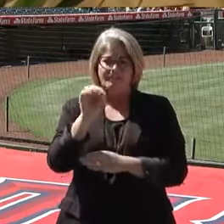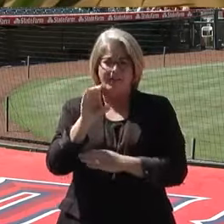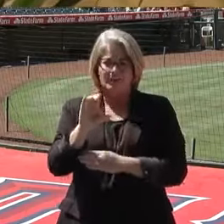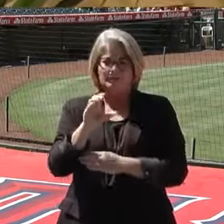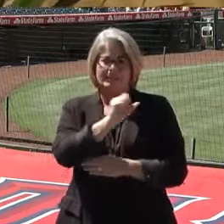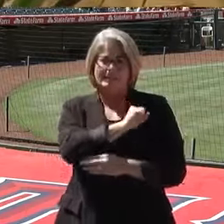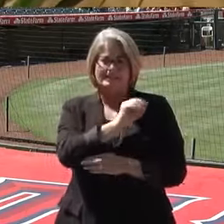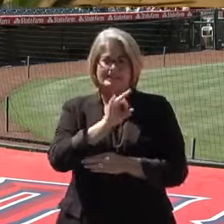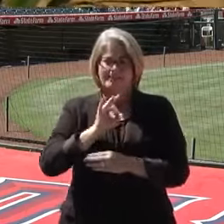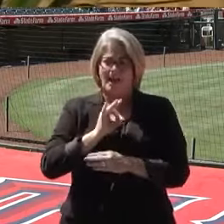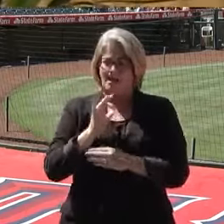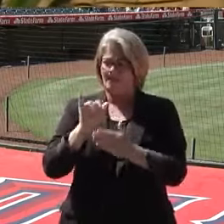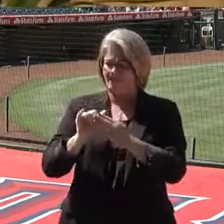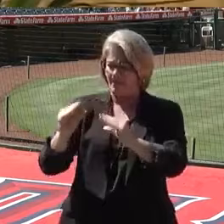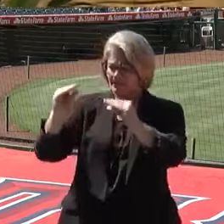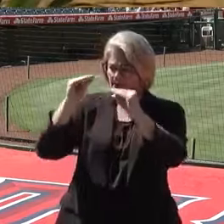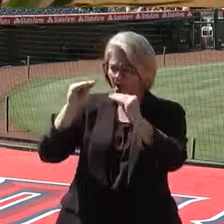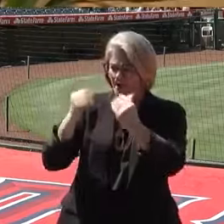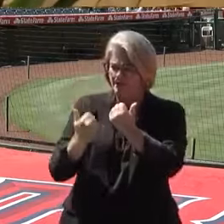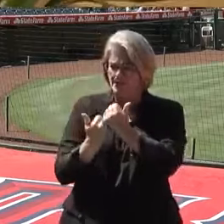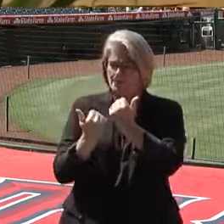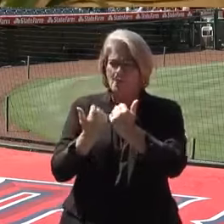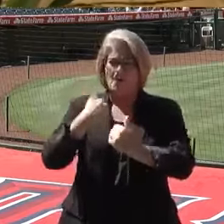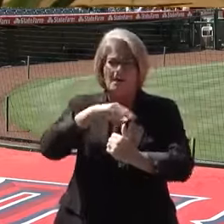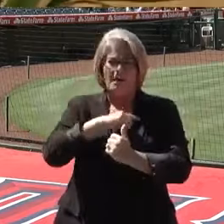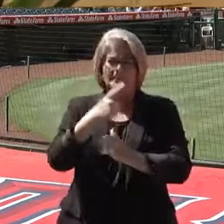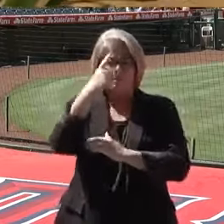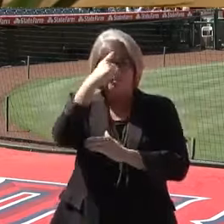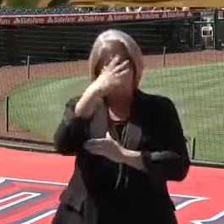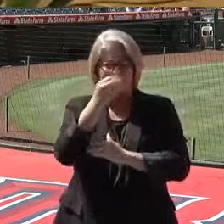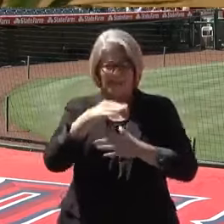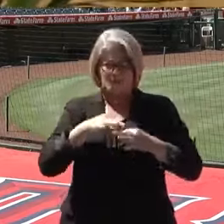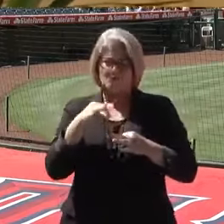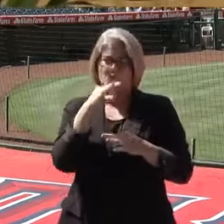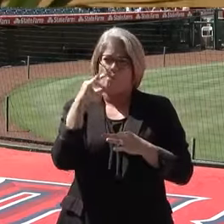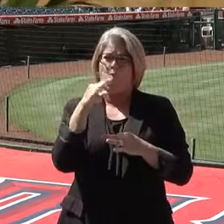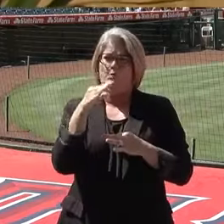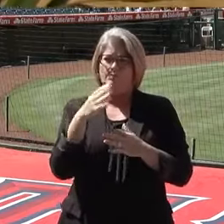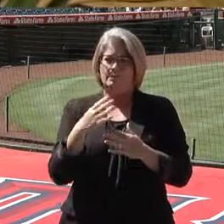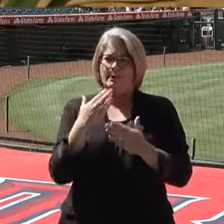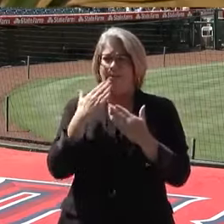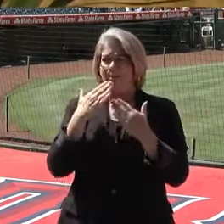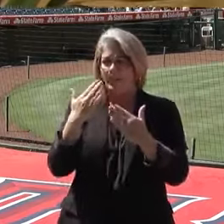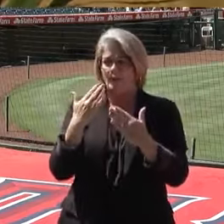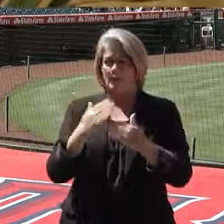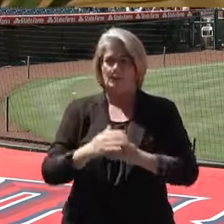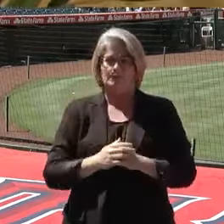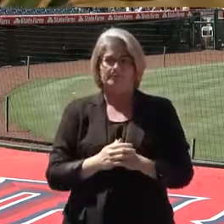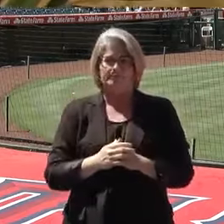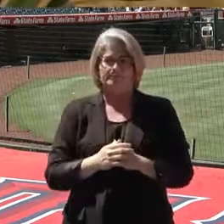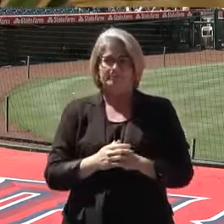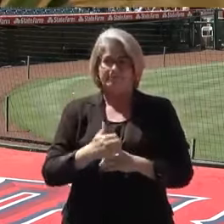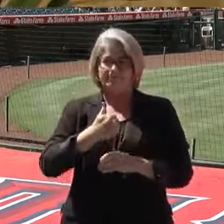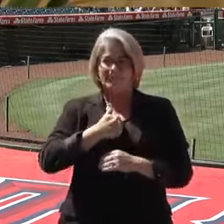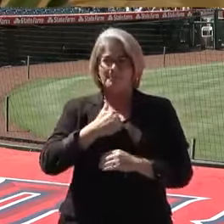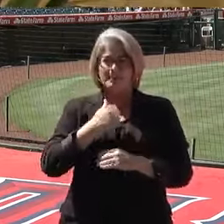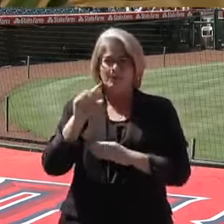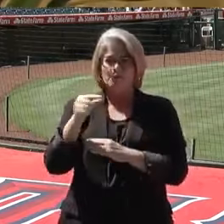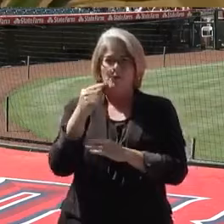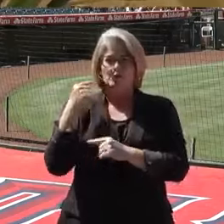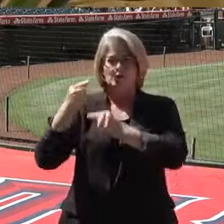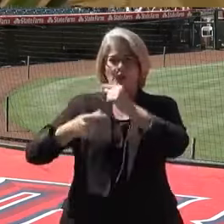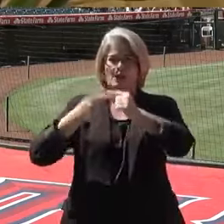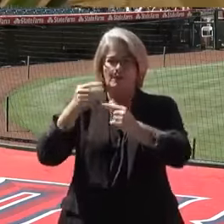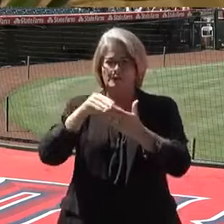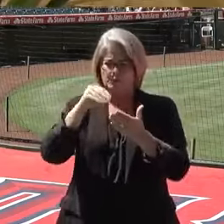fostered our minds and souls. Thank you for all you continue to do. As a first-generation student, I came to this university